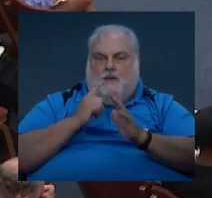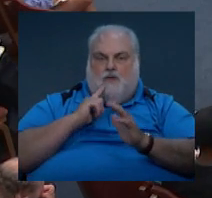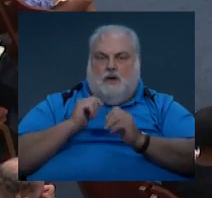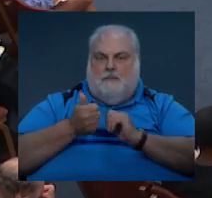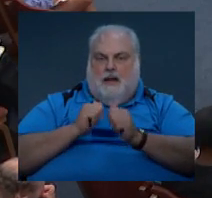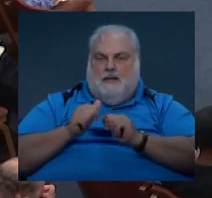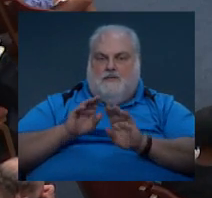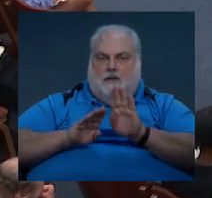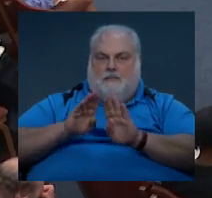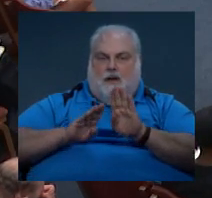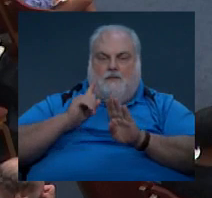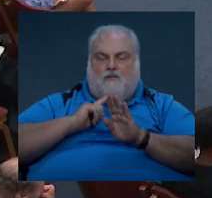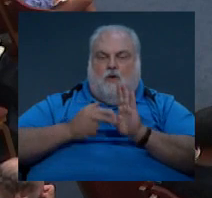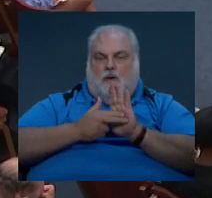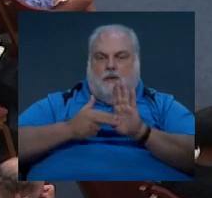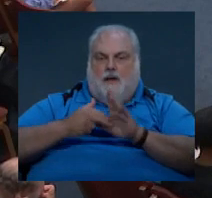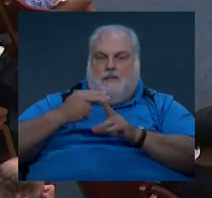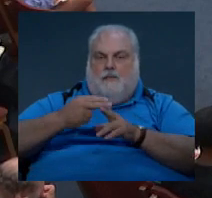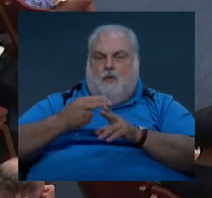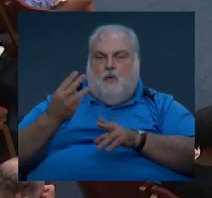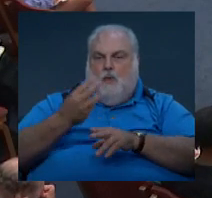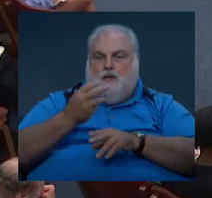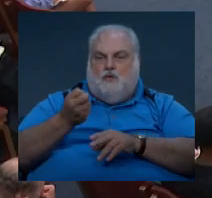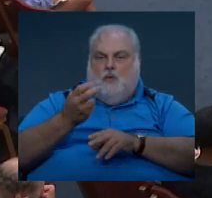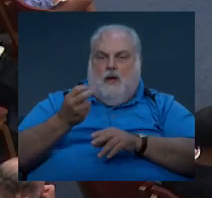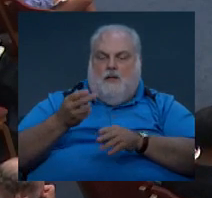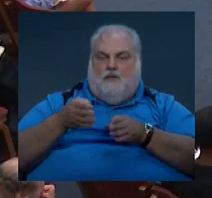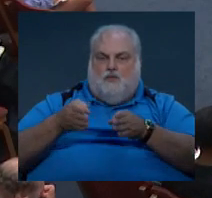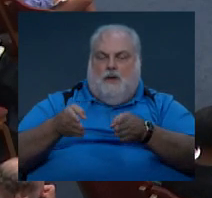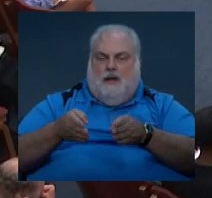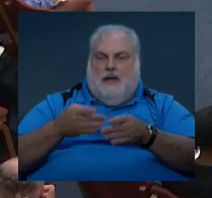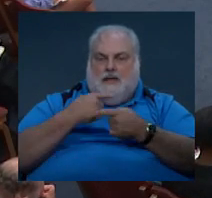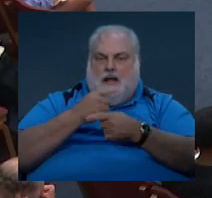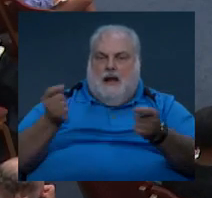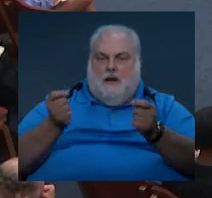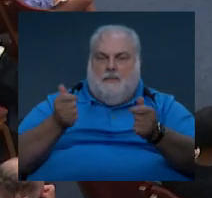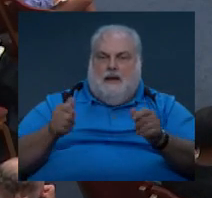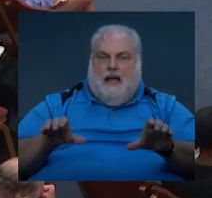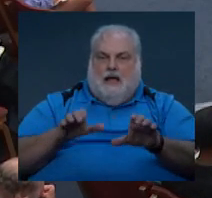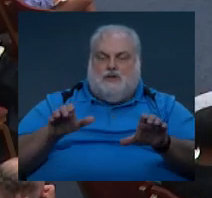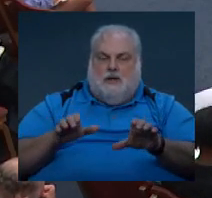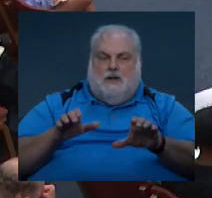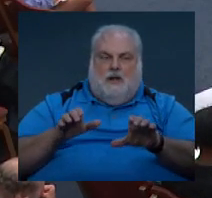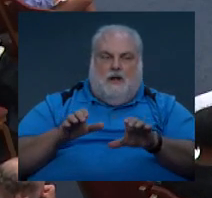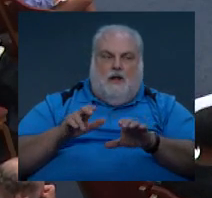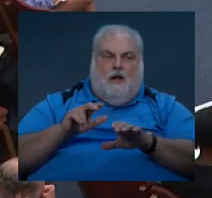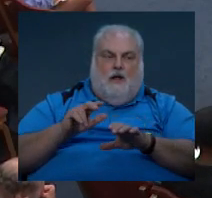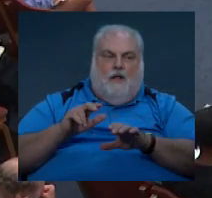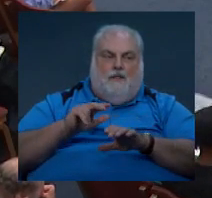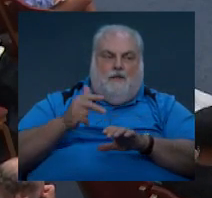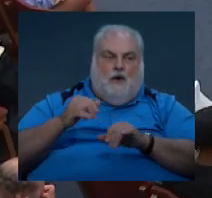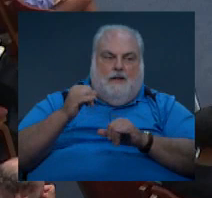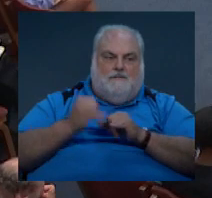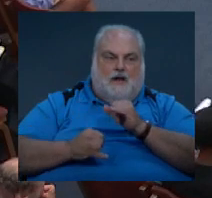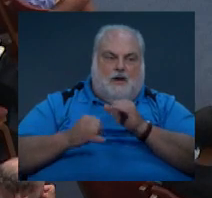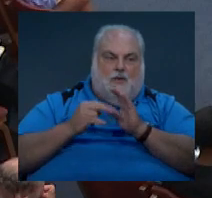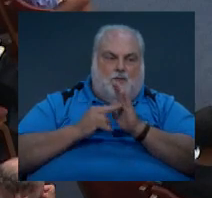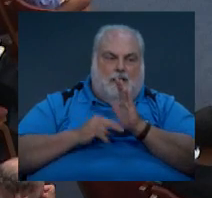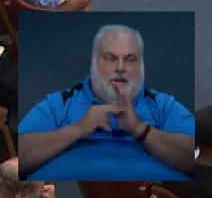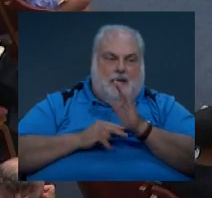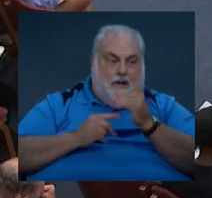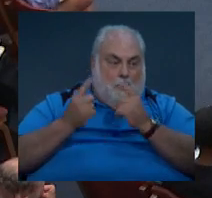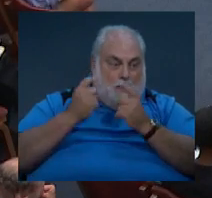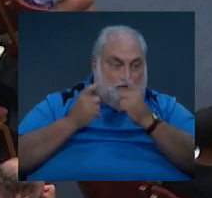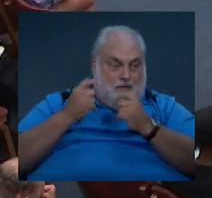process begin for a branding program for the 12th Street corridor, to declare an emergency. Third and final reading. We've now had 3 readings of the ordinances. Are there